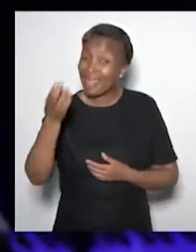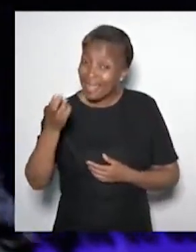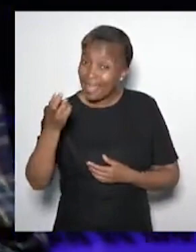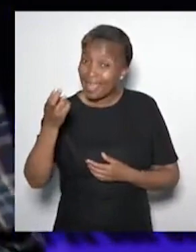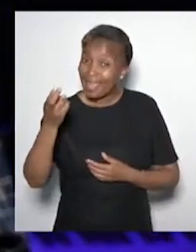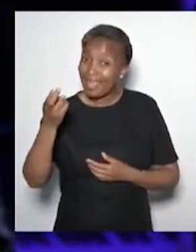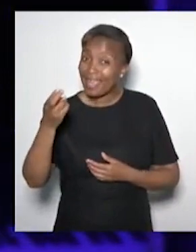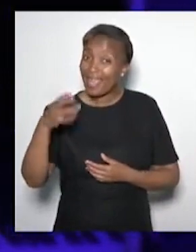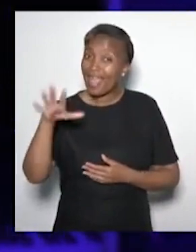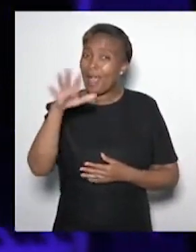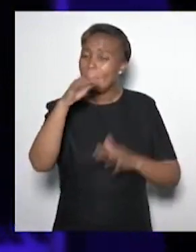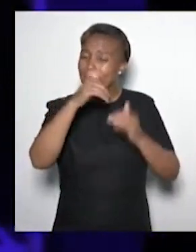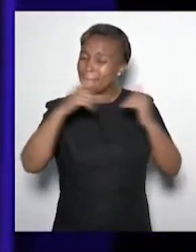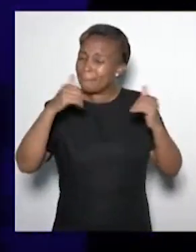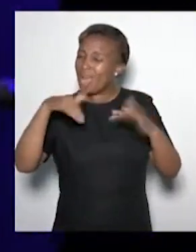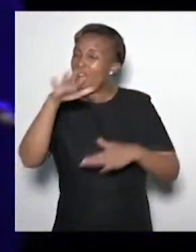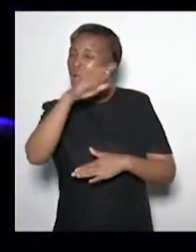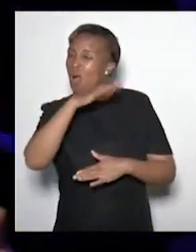Sanctification is a miracle.